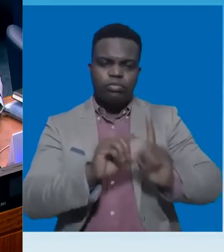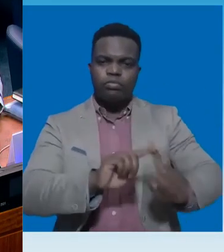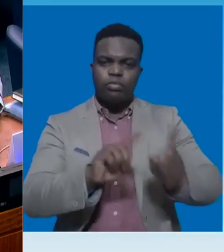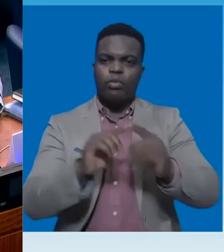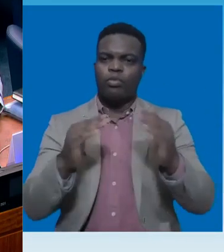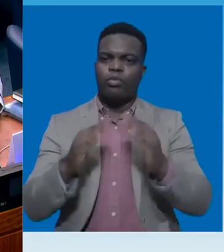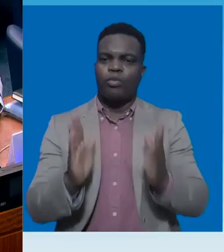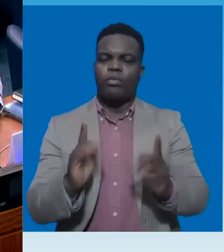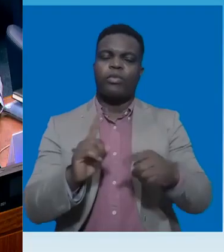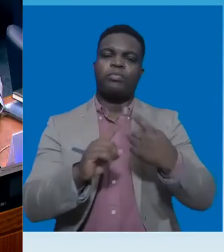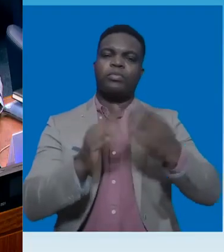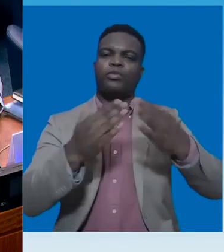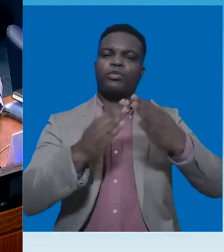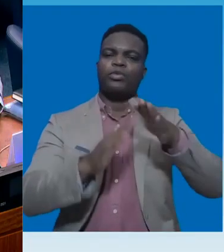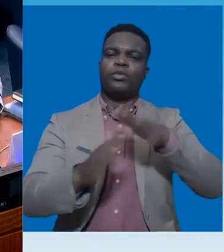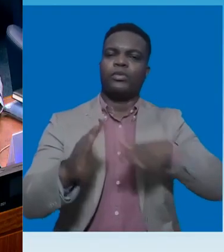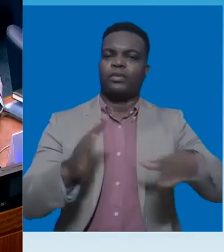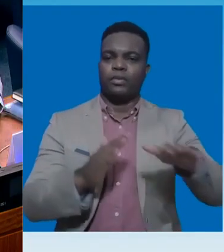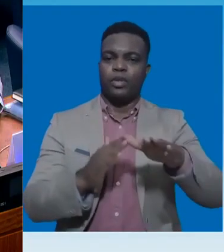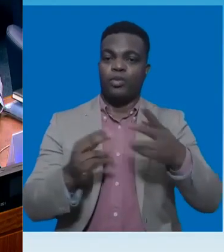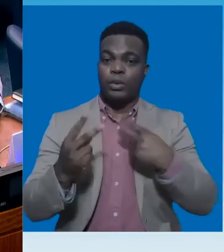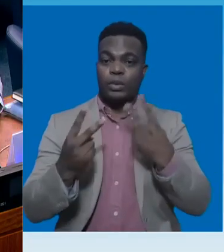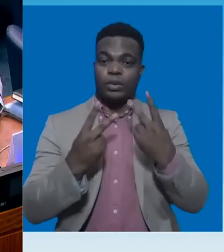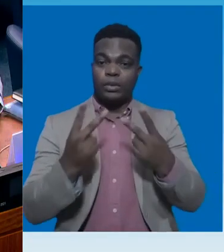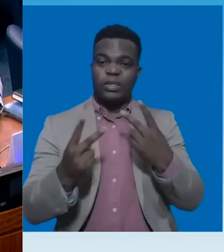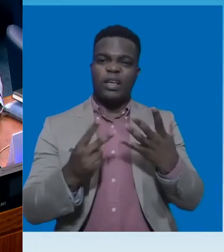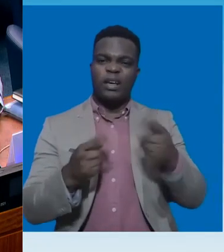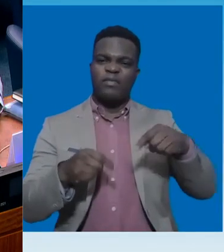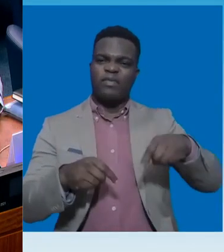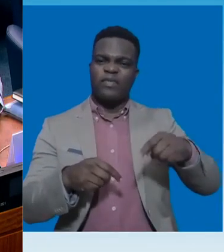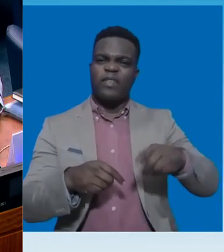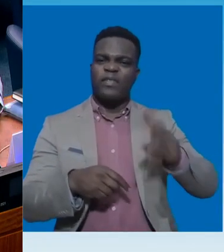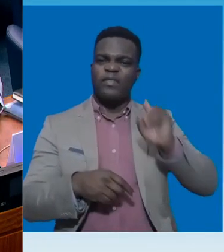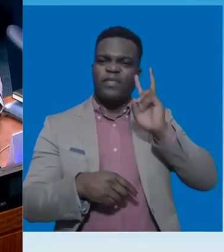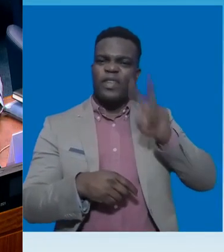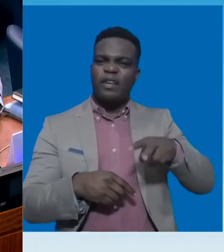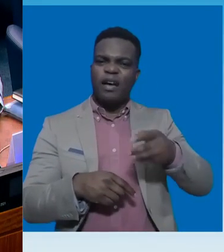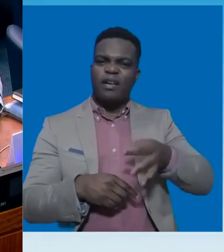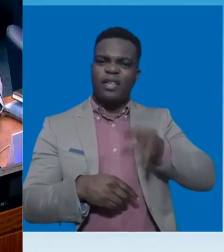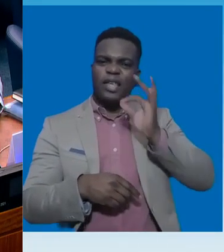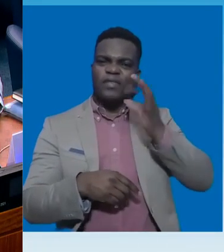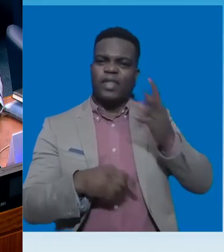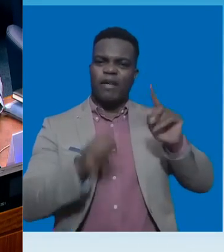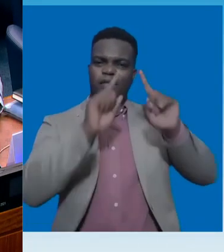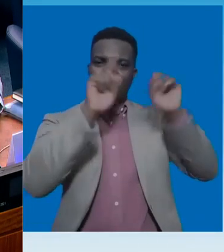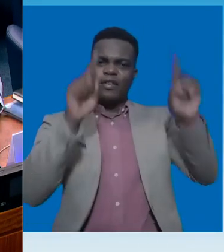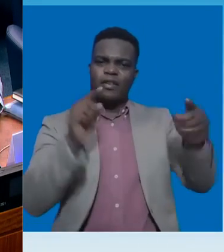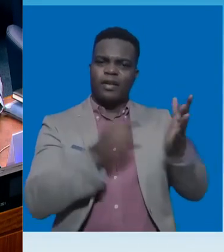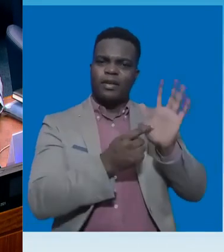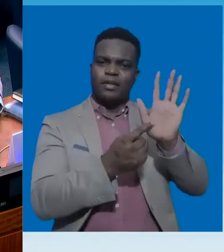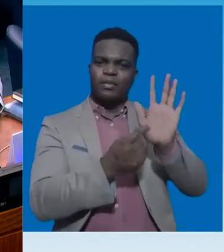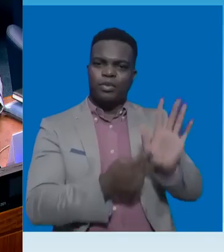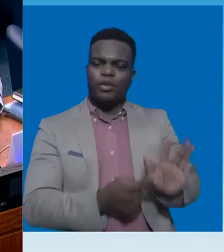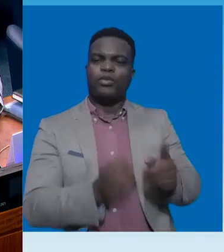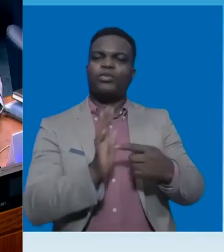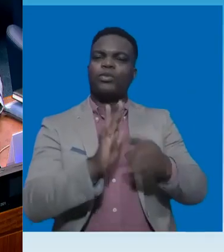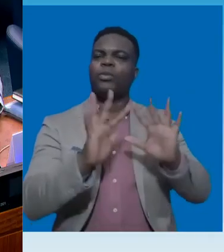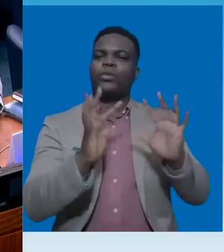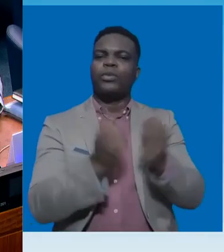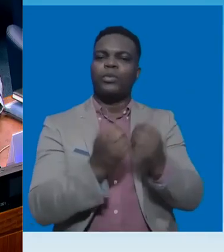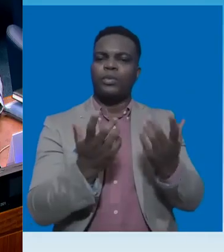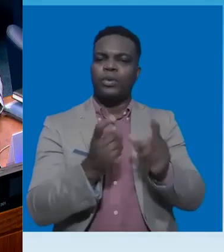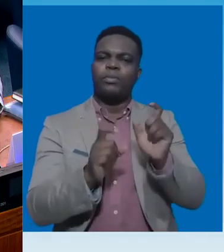Cafe, where the exquisite products of the workshops are on show. People with disabilities are